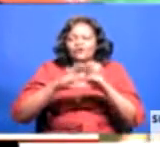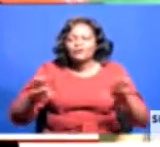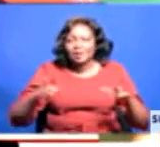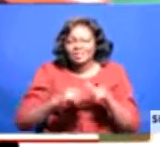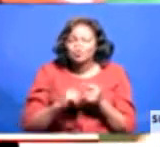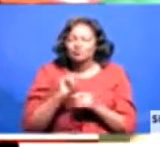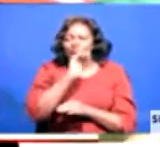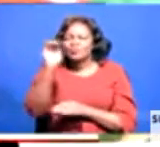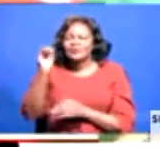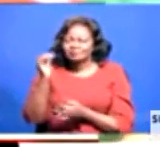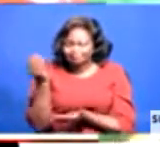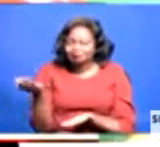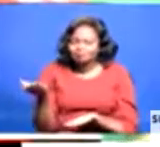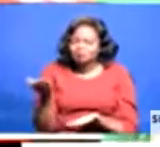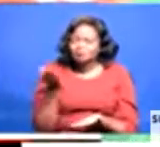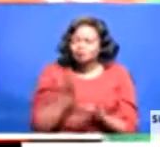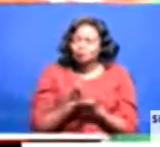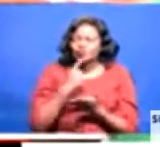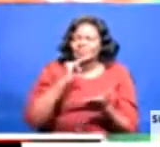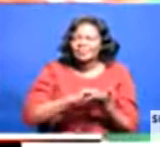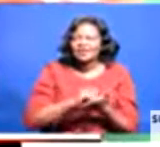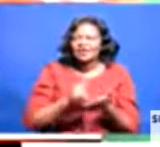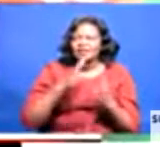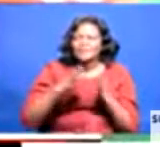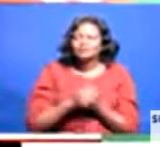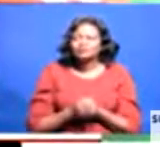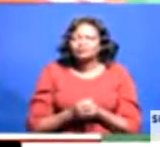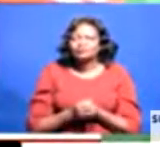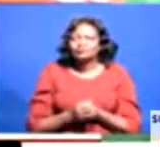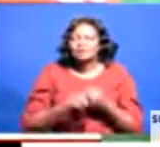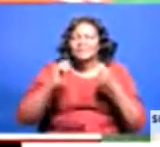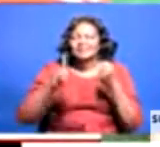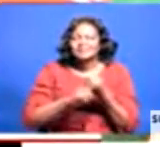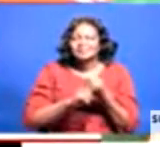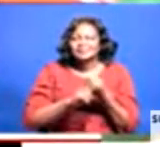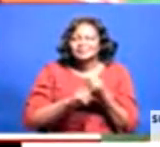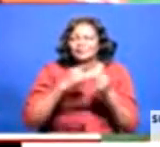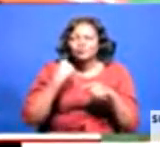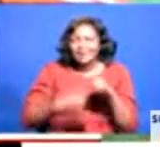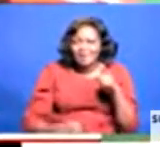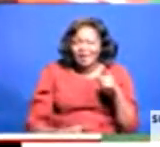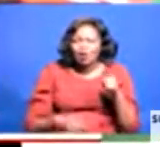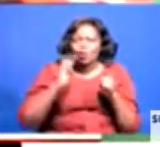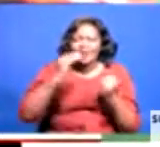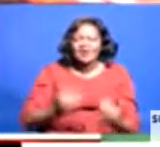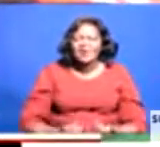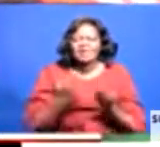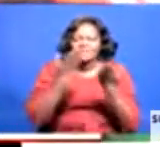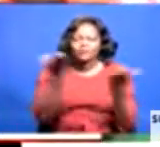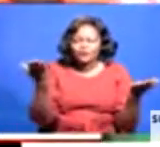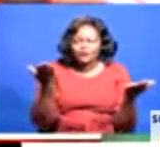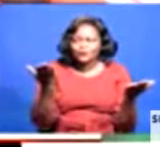call upon today and assure you that within a period of 6 months and at most 1 year, we will deliver for you a